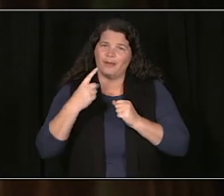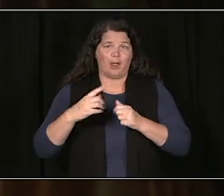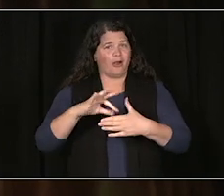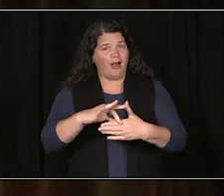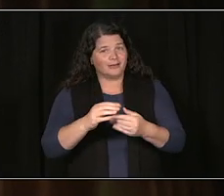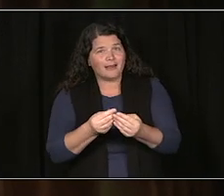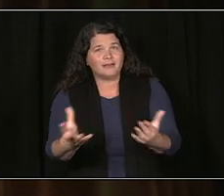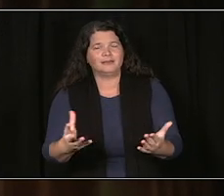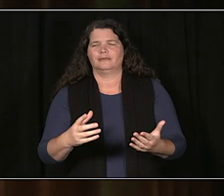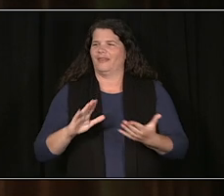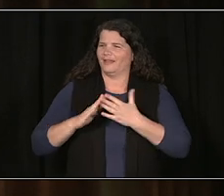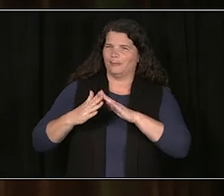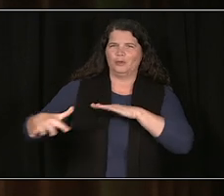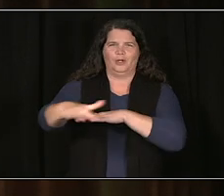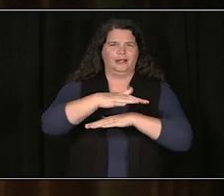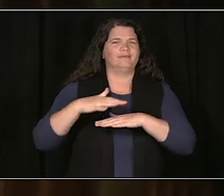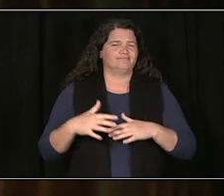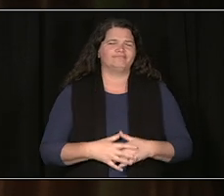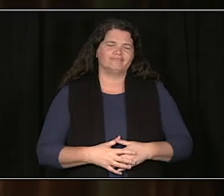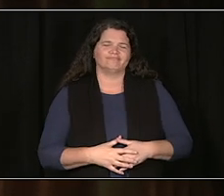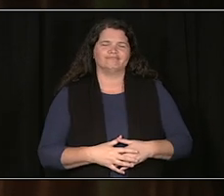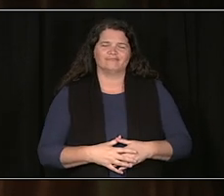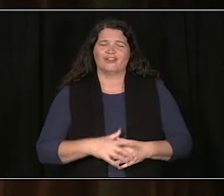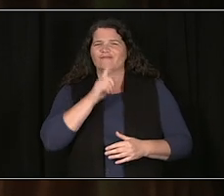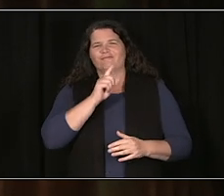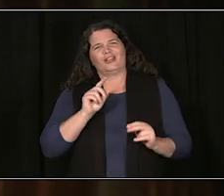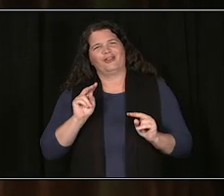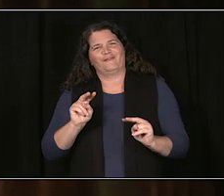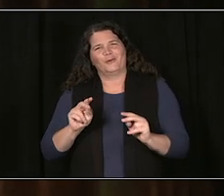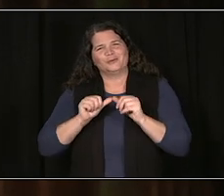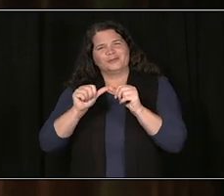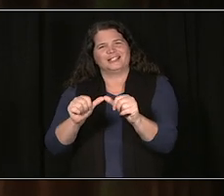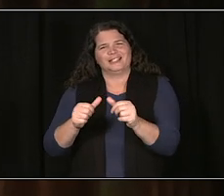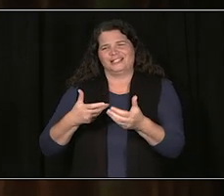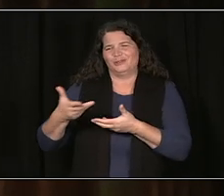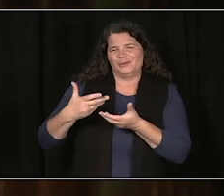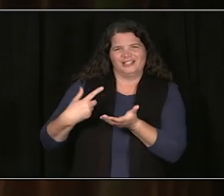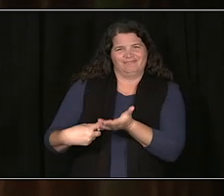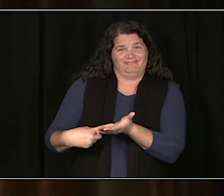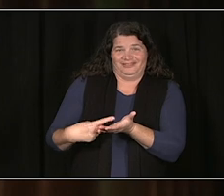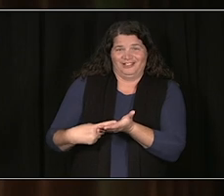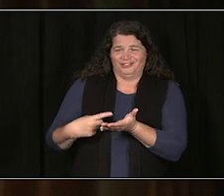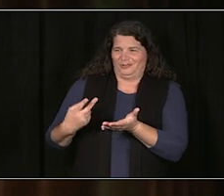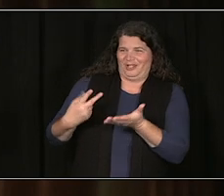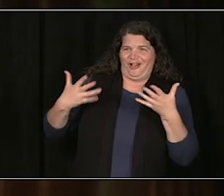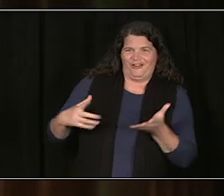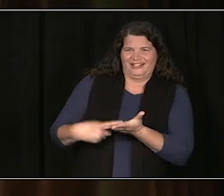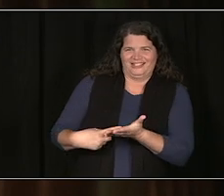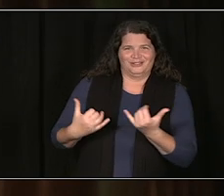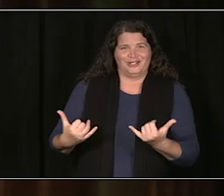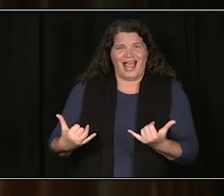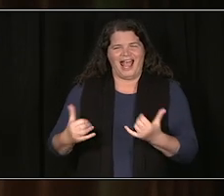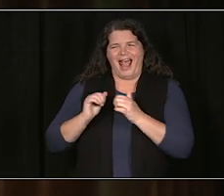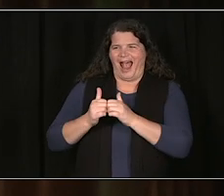care about the community. And I look forward to continuing our discussion that we had earlier today about how we